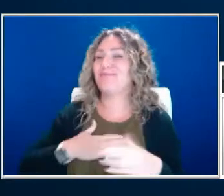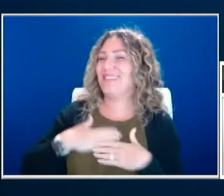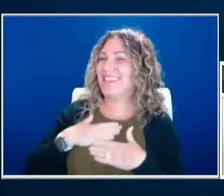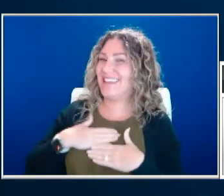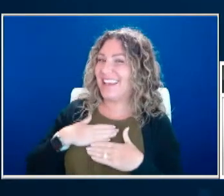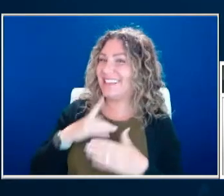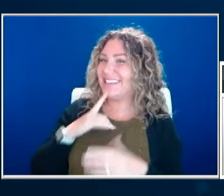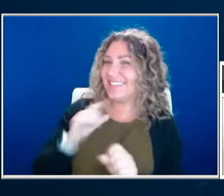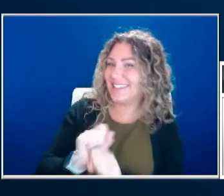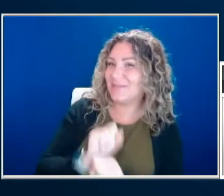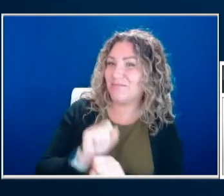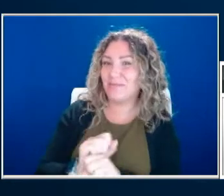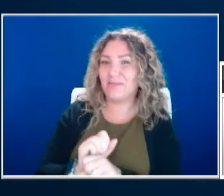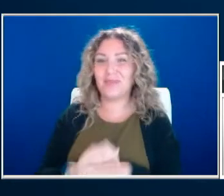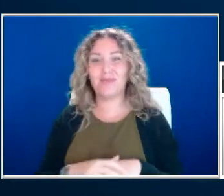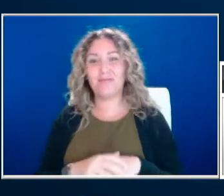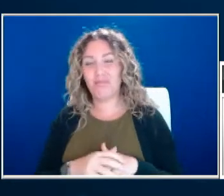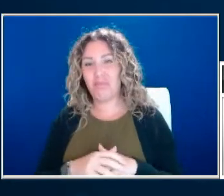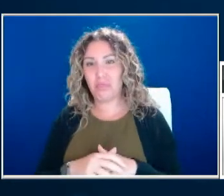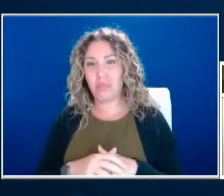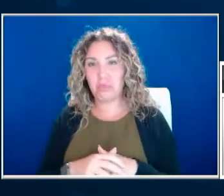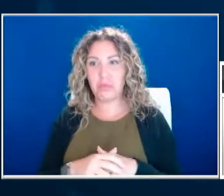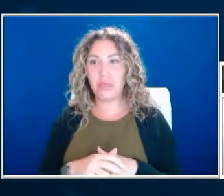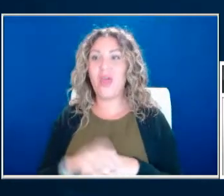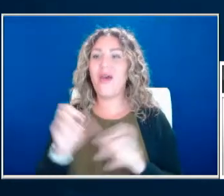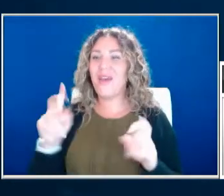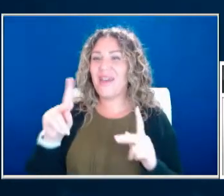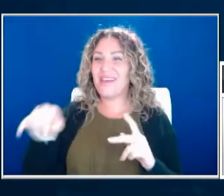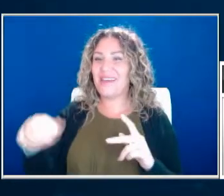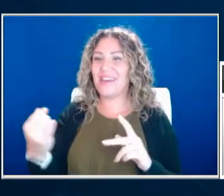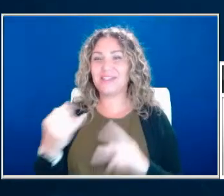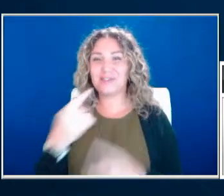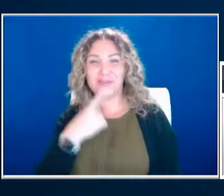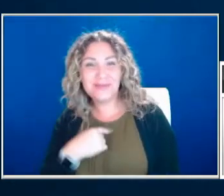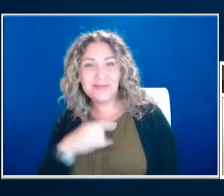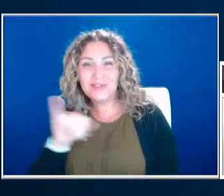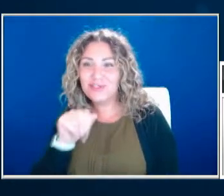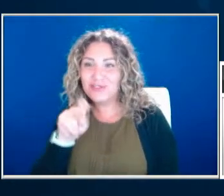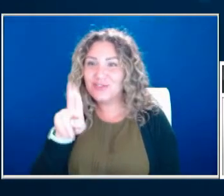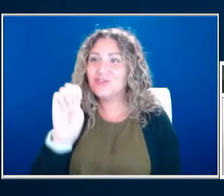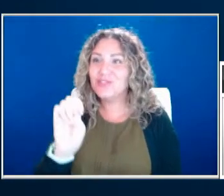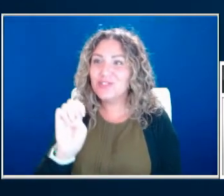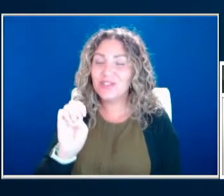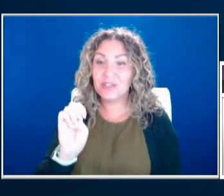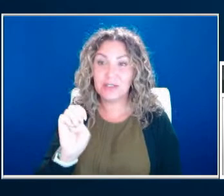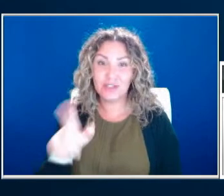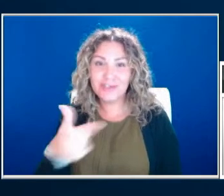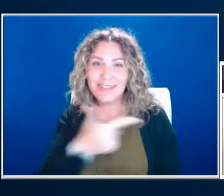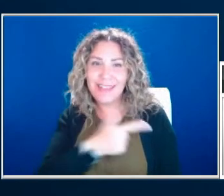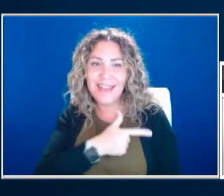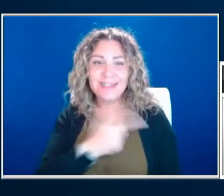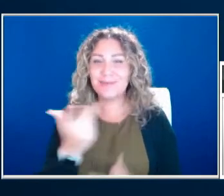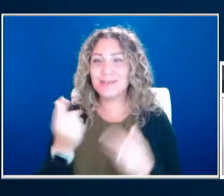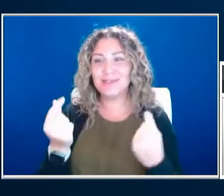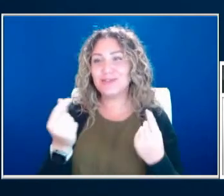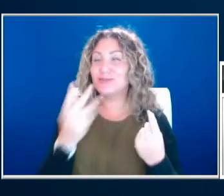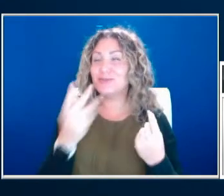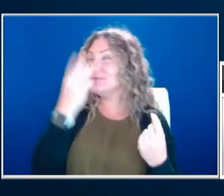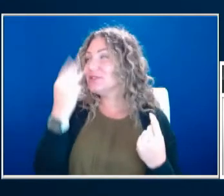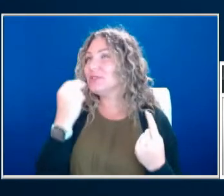about a stroke. Let's talk about, okay, AJ, you got to tell us about June. And is she lazy? What's she doing? Getting her beauty sleep behind